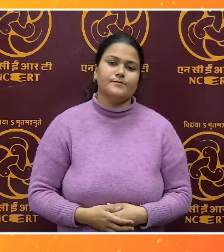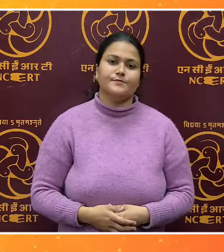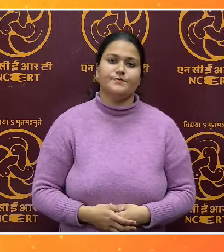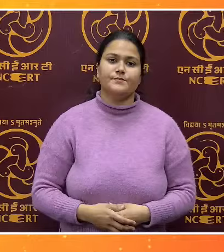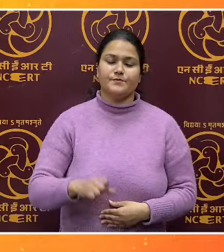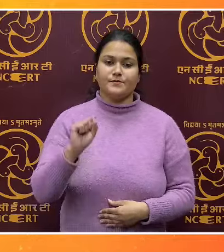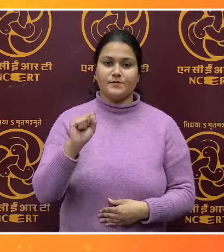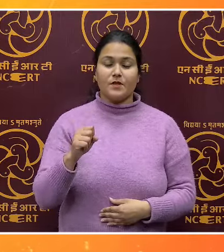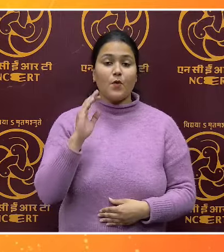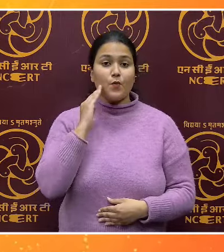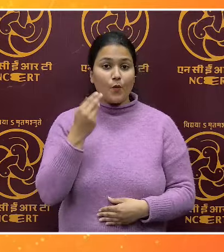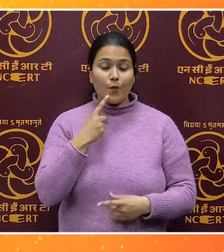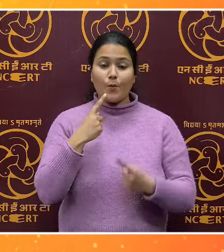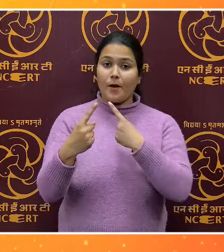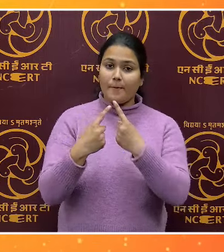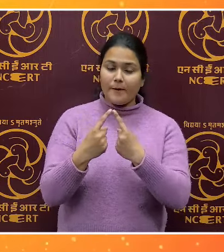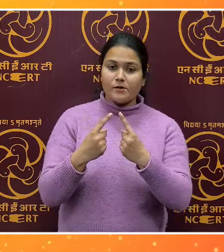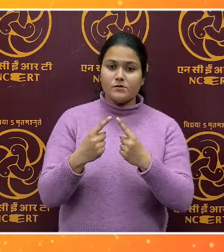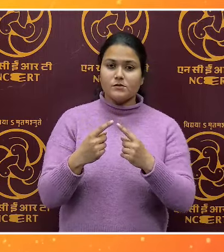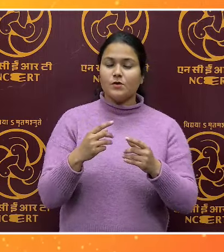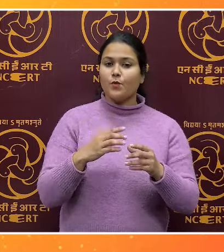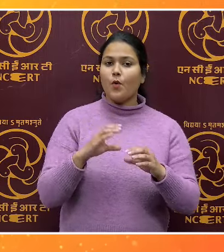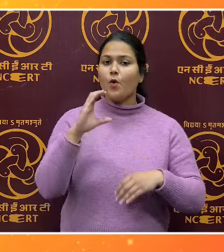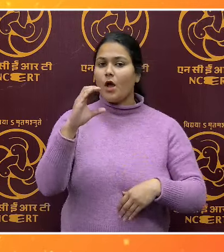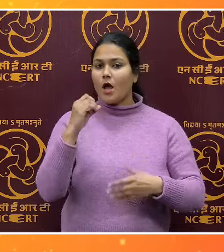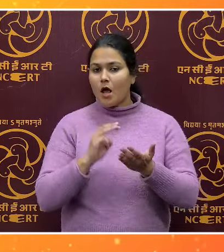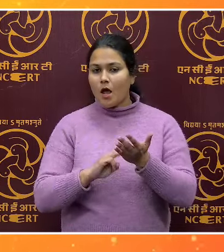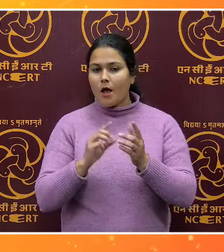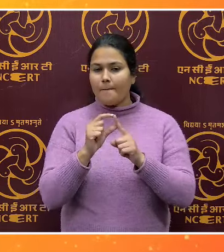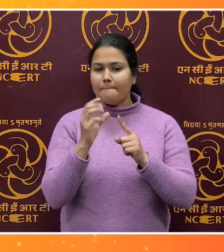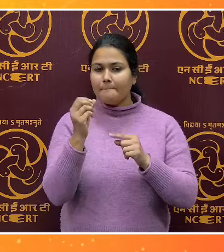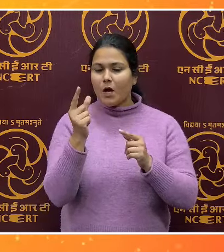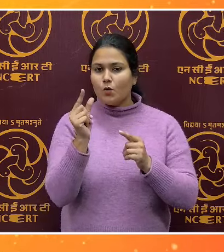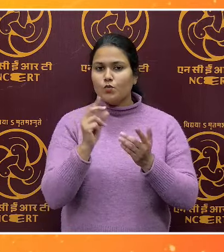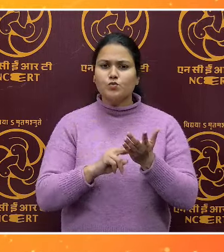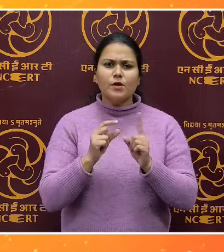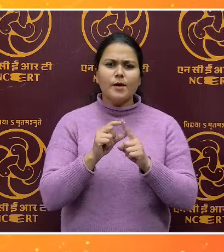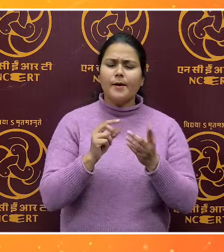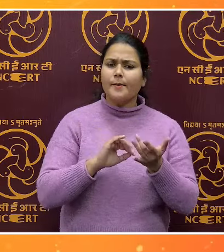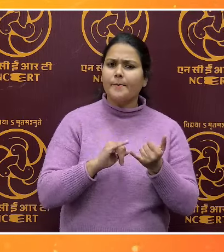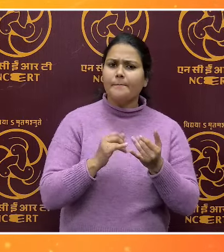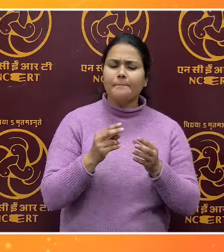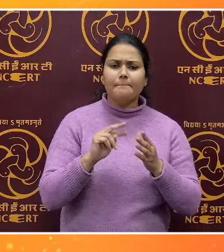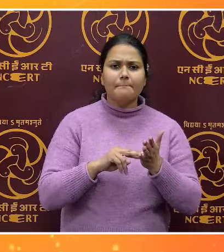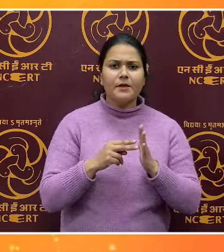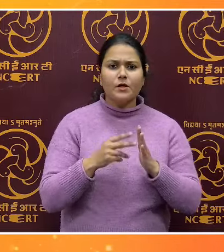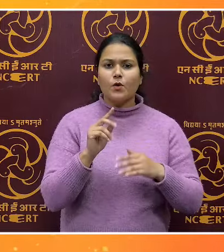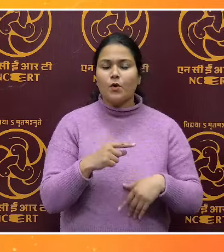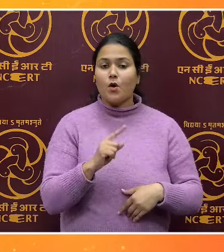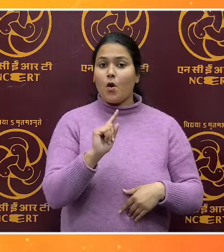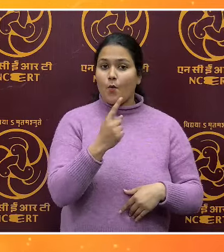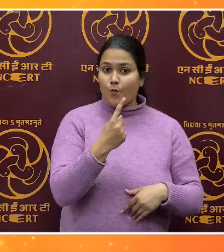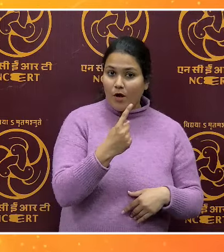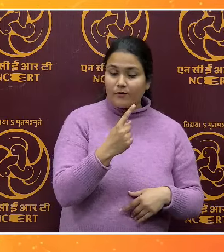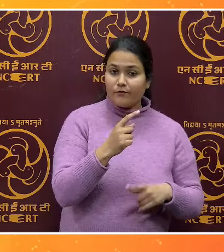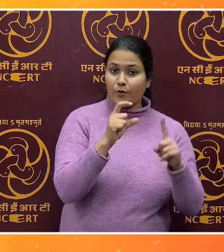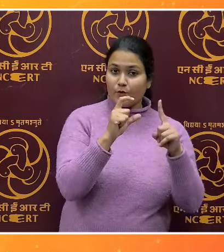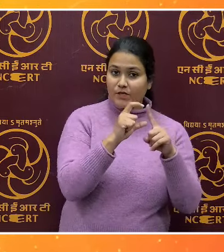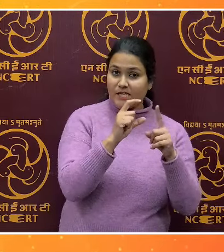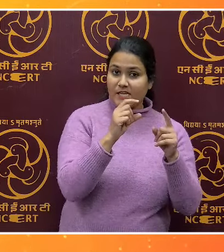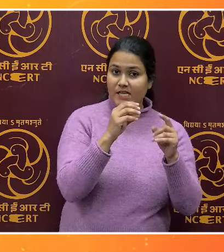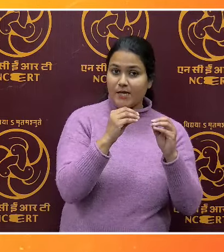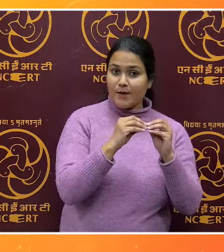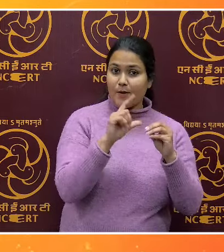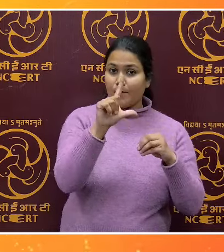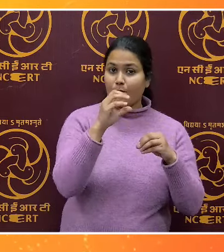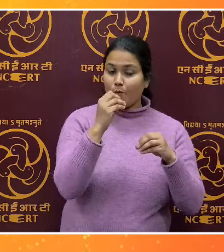When we talk about coordination compounds, it means that one metal from the D block that will be present in